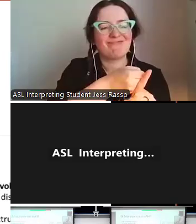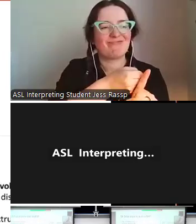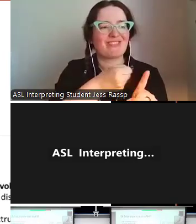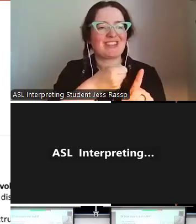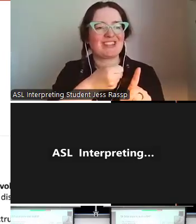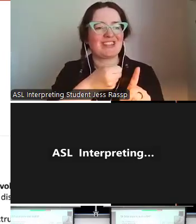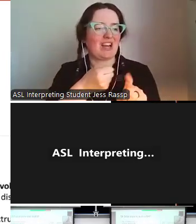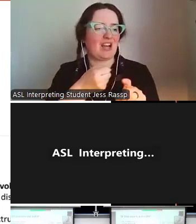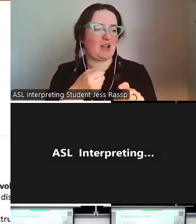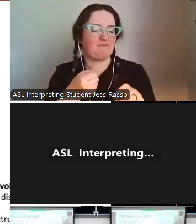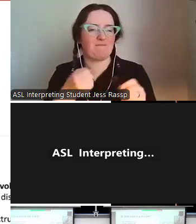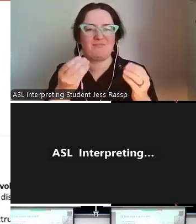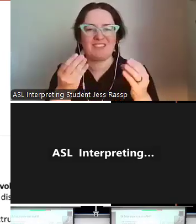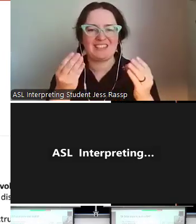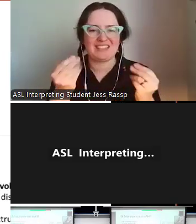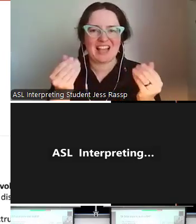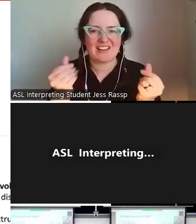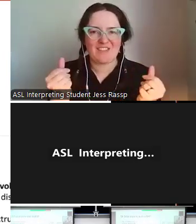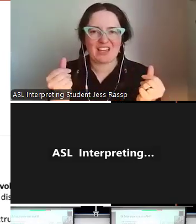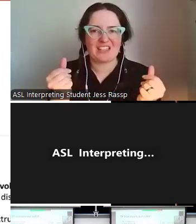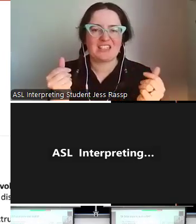But this would be the opposite of